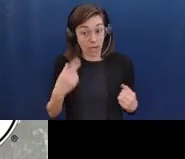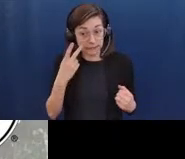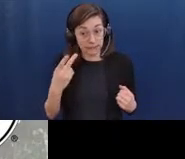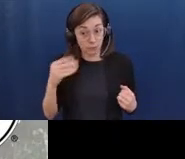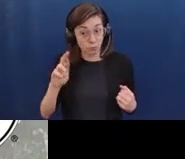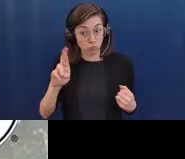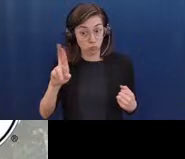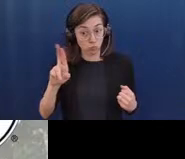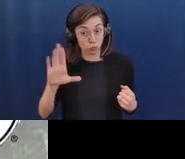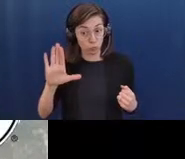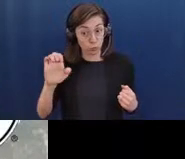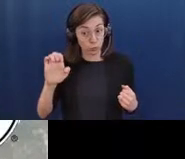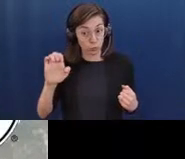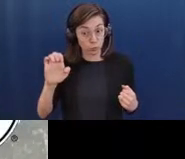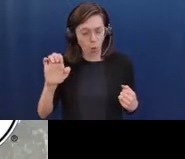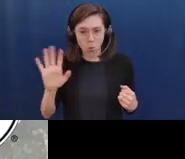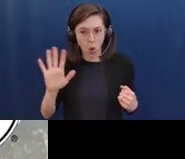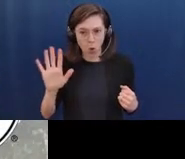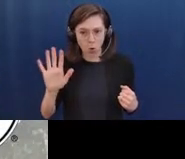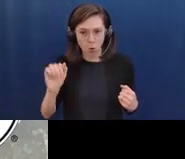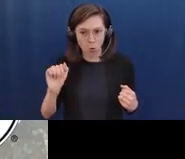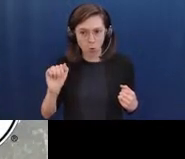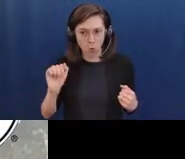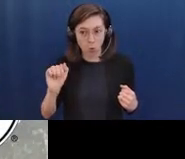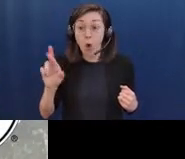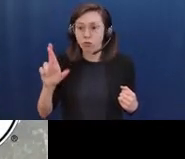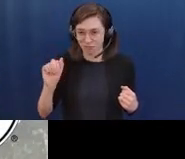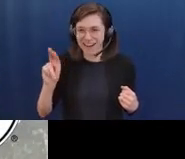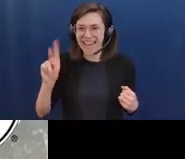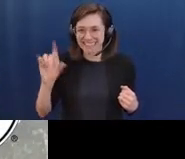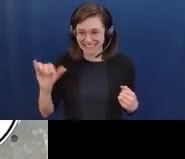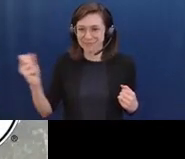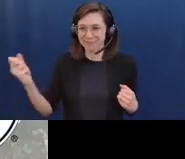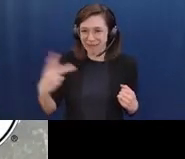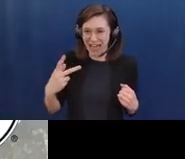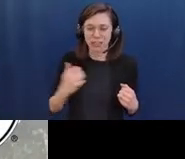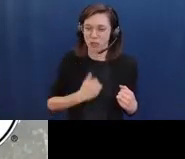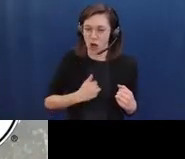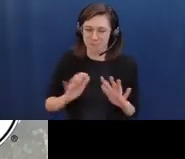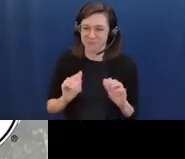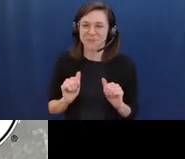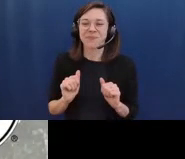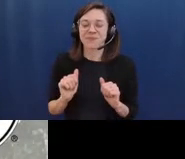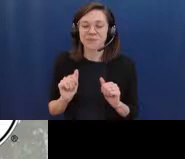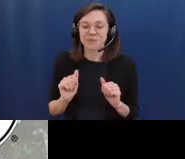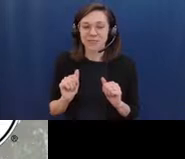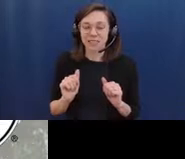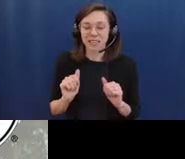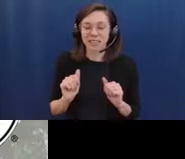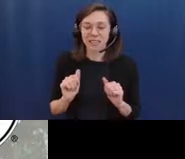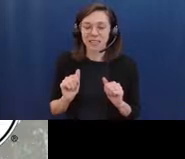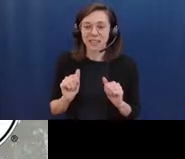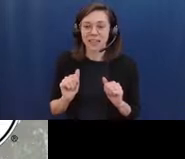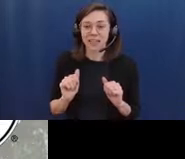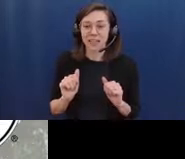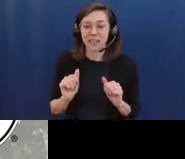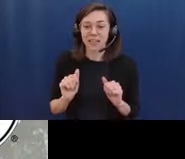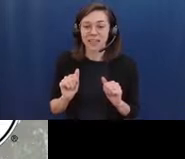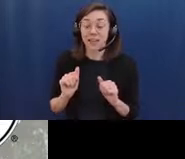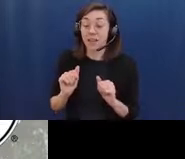Oh no. Randy came back. So sorry. I'm gonna